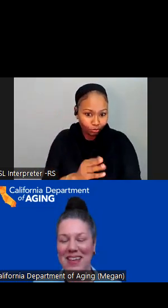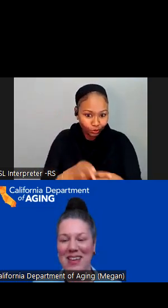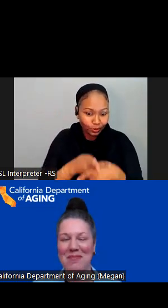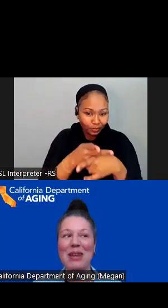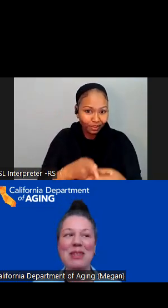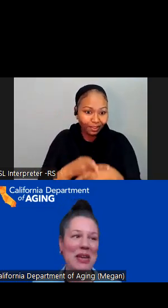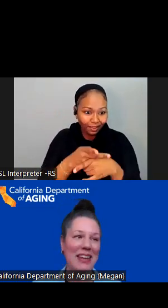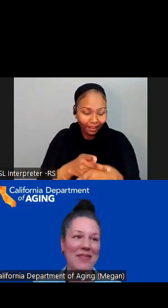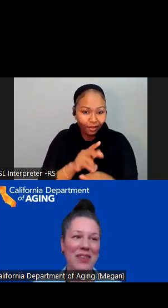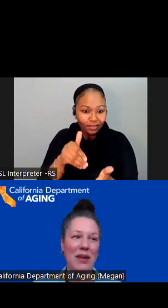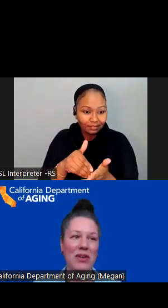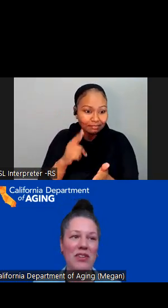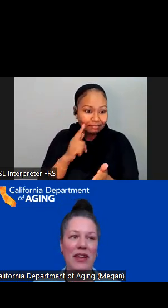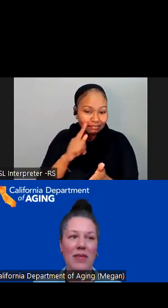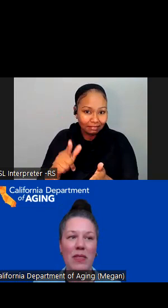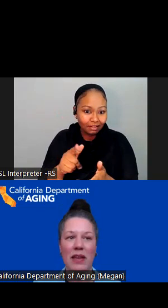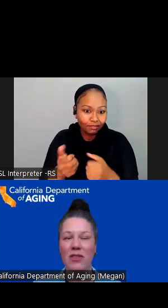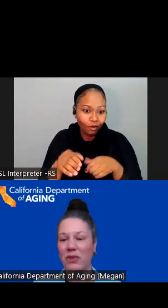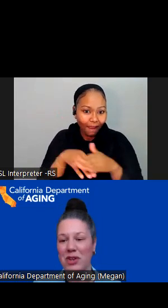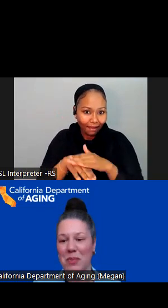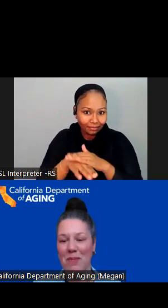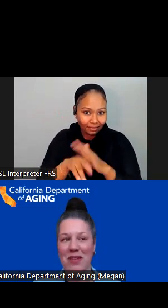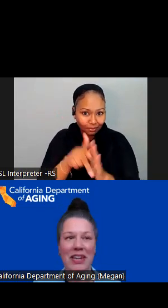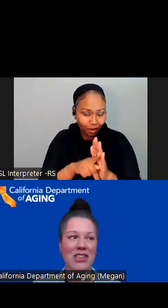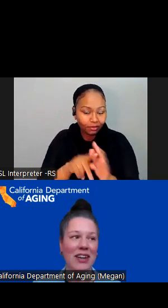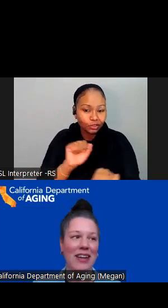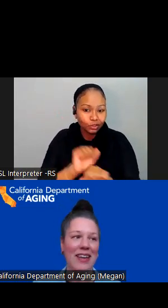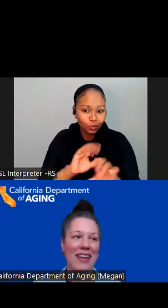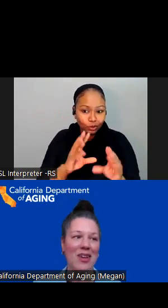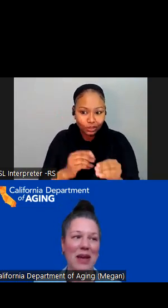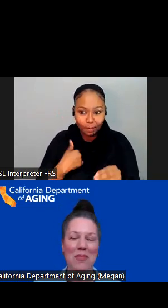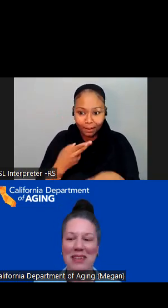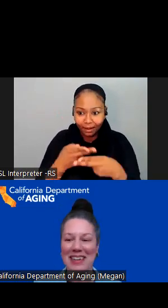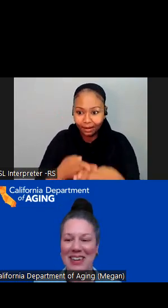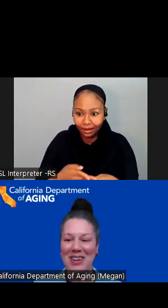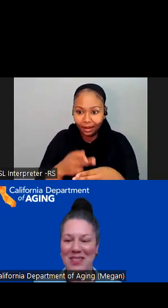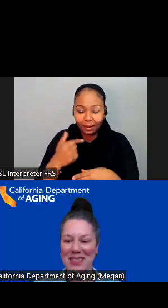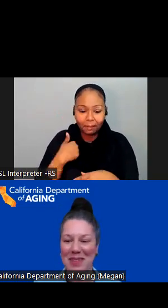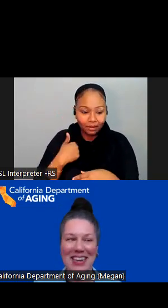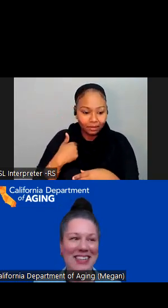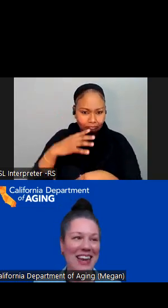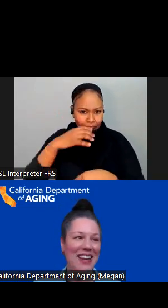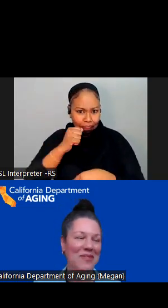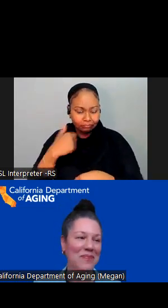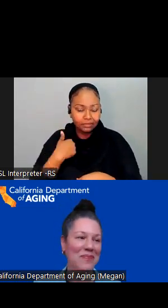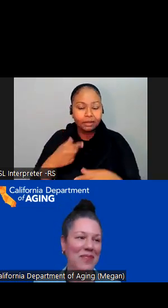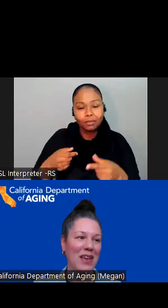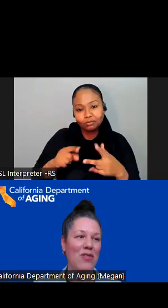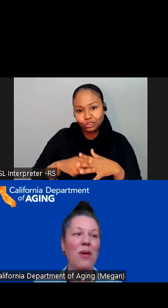Workgroup. My name is Megan, and I'm here today with the California Department of Aging. I'll be helping to kick off this meeting